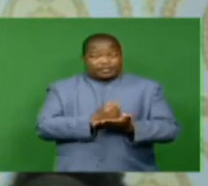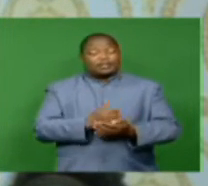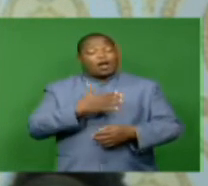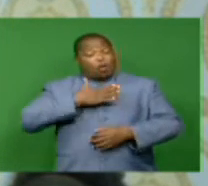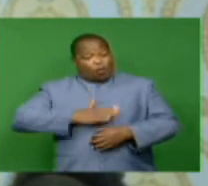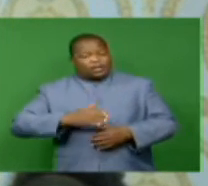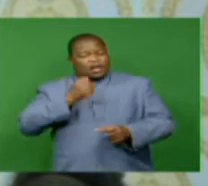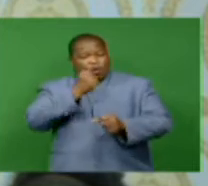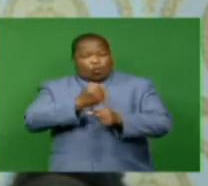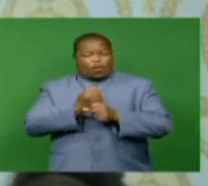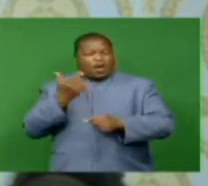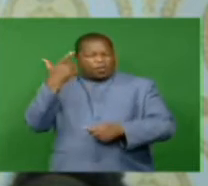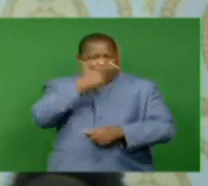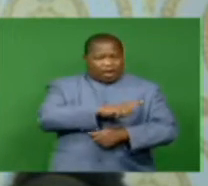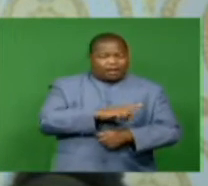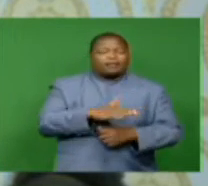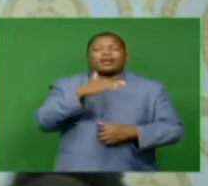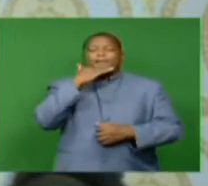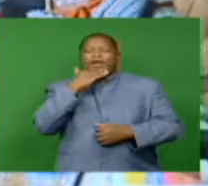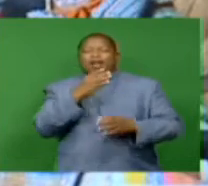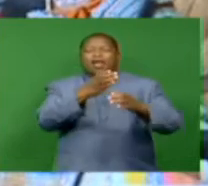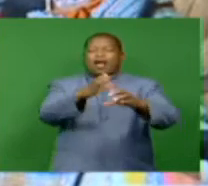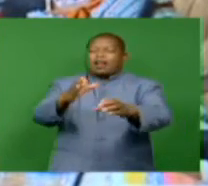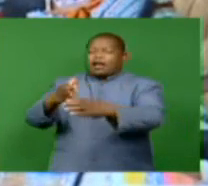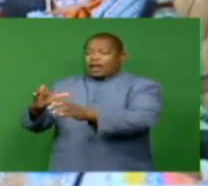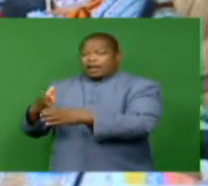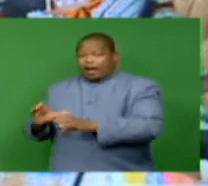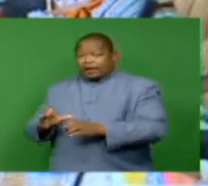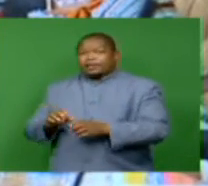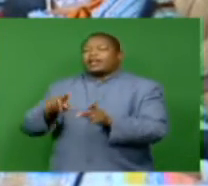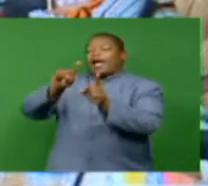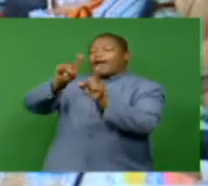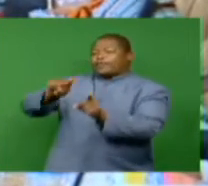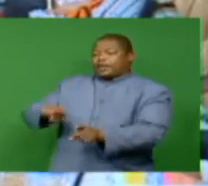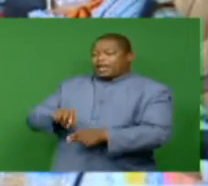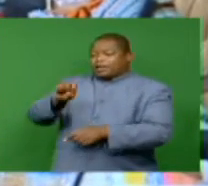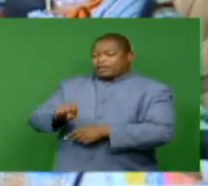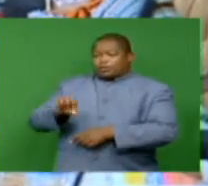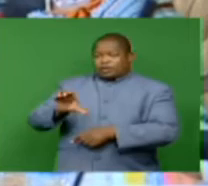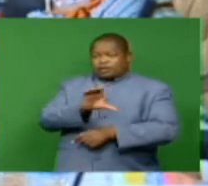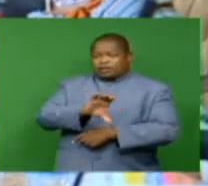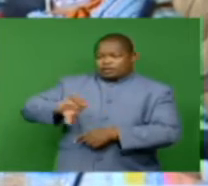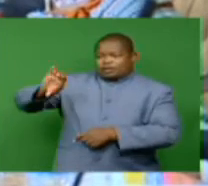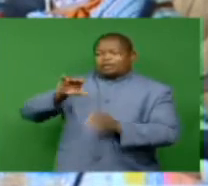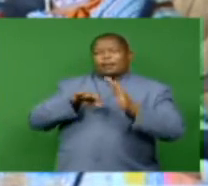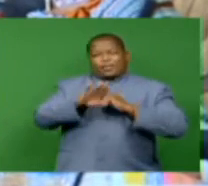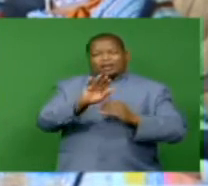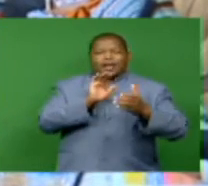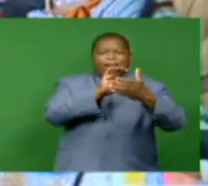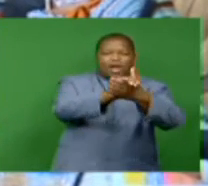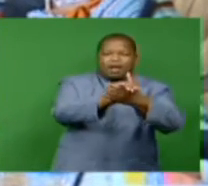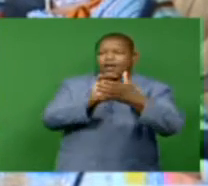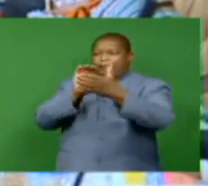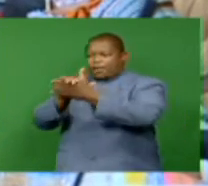states in the region. The role of the office will be to facilitate